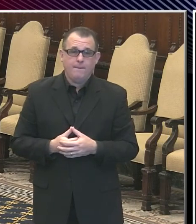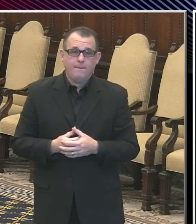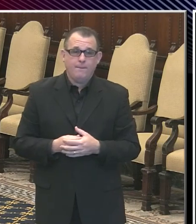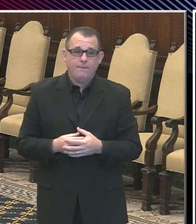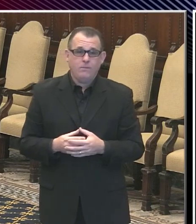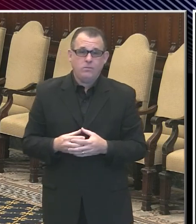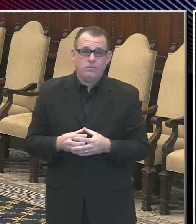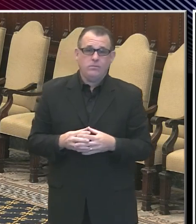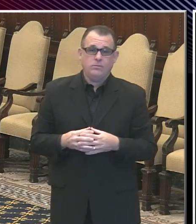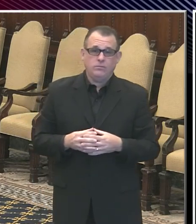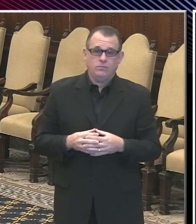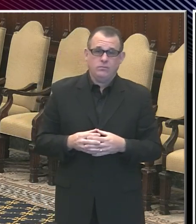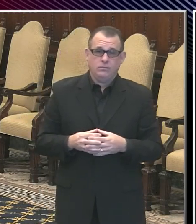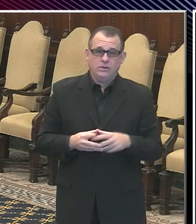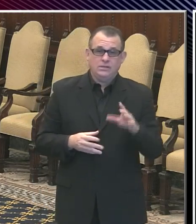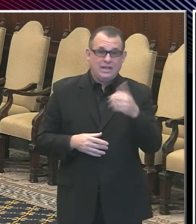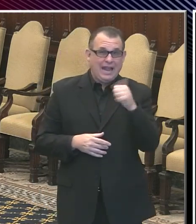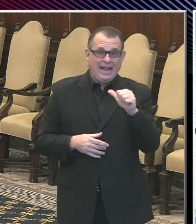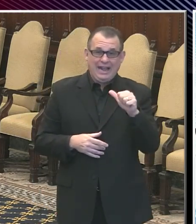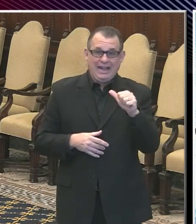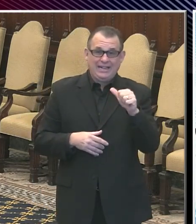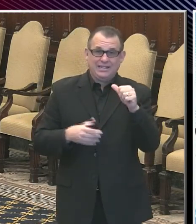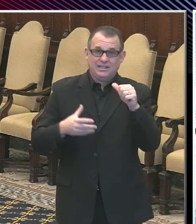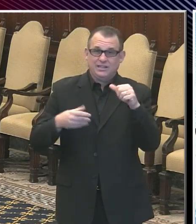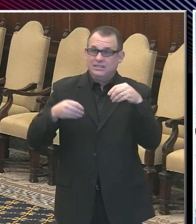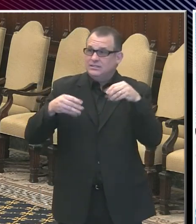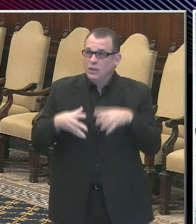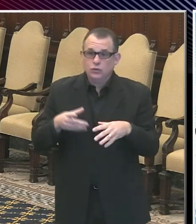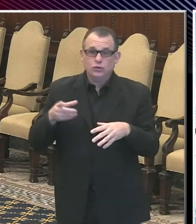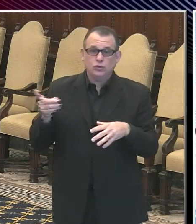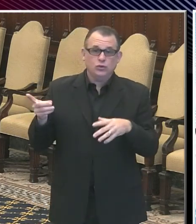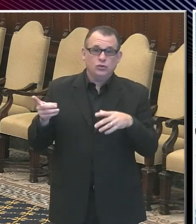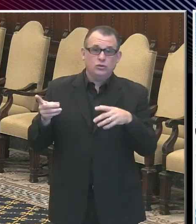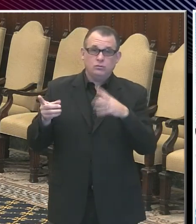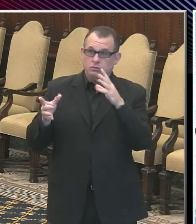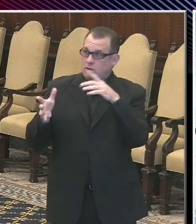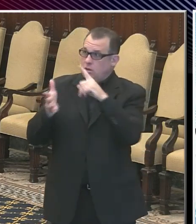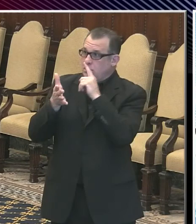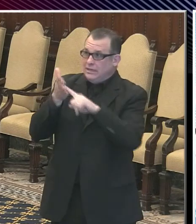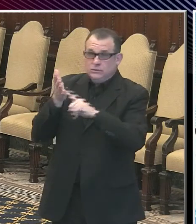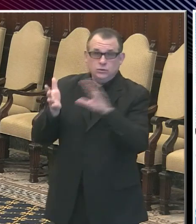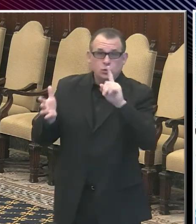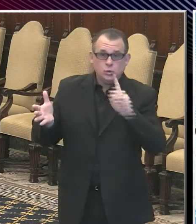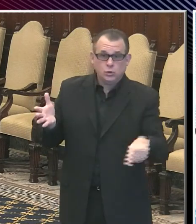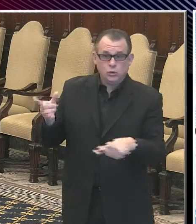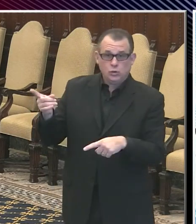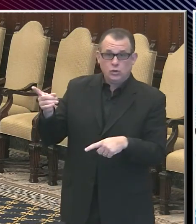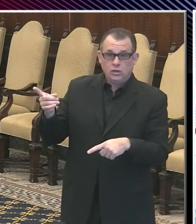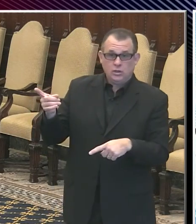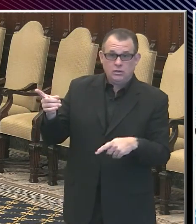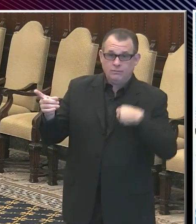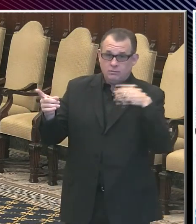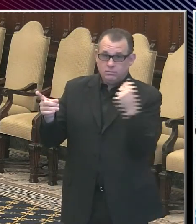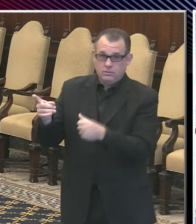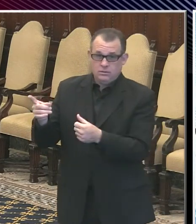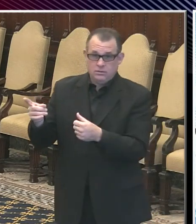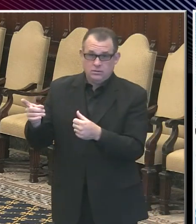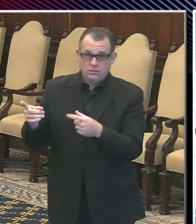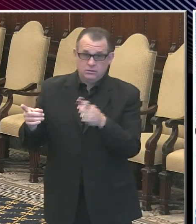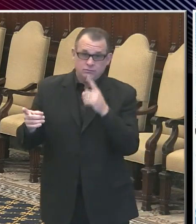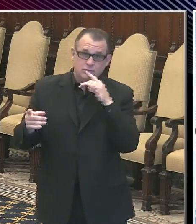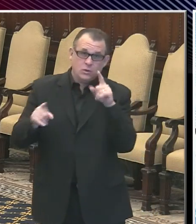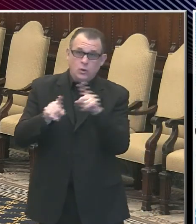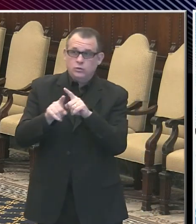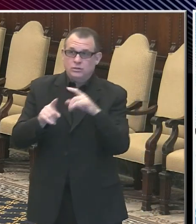stiffed at all by any of the vendors? Yes and yes. And I think there's a third question, which I think is also yes. But I mean,